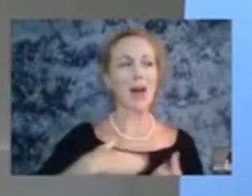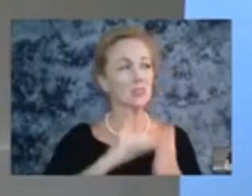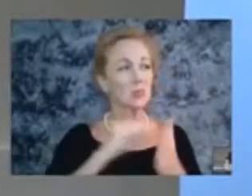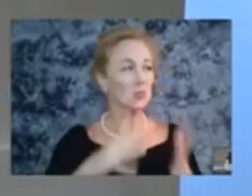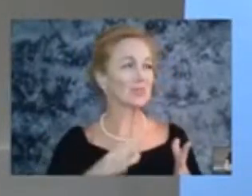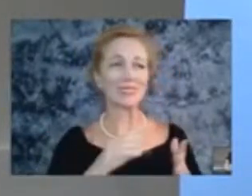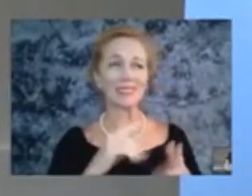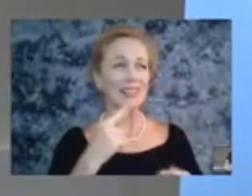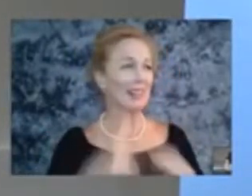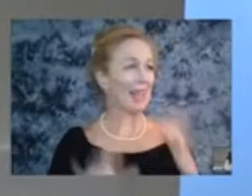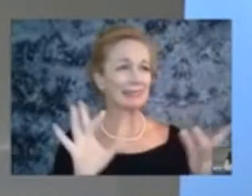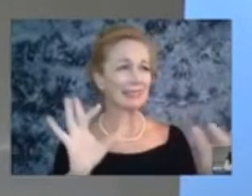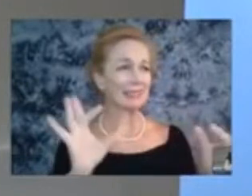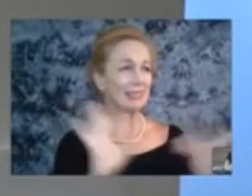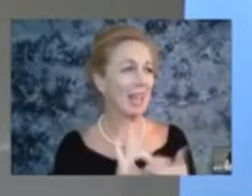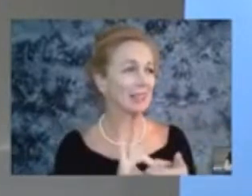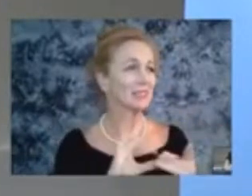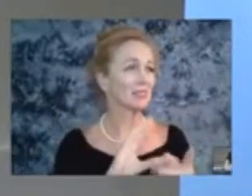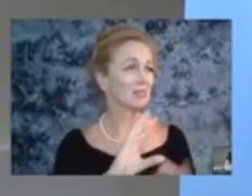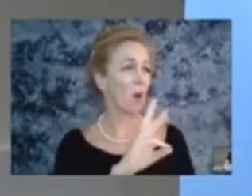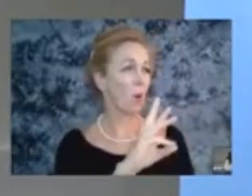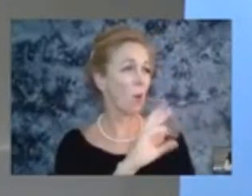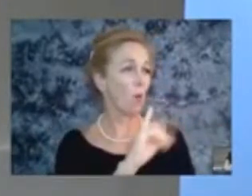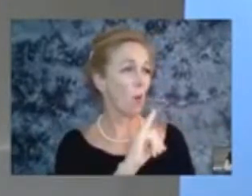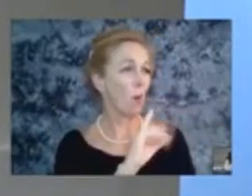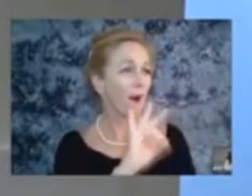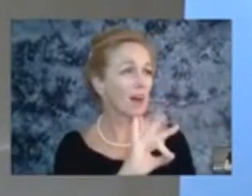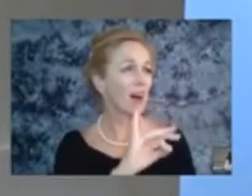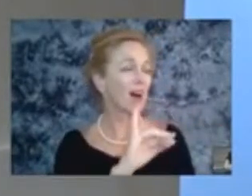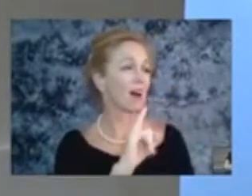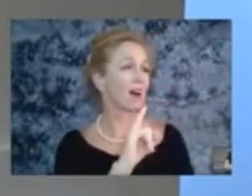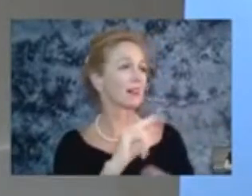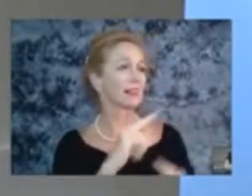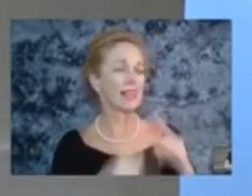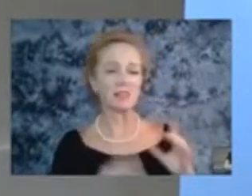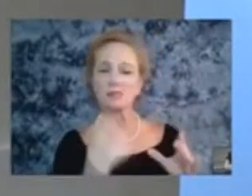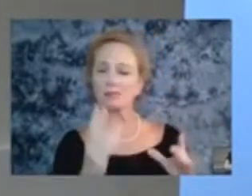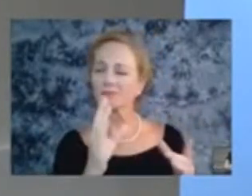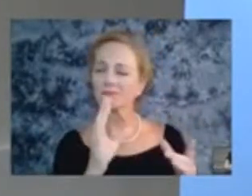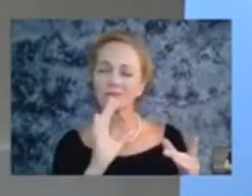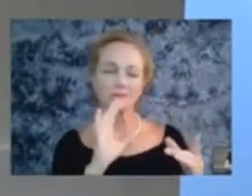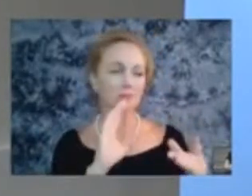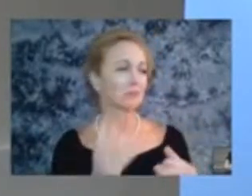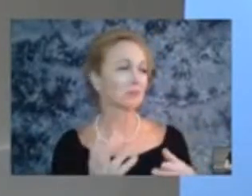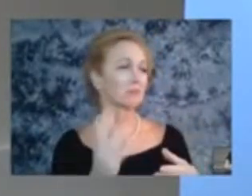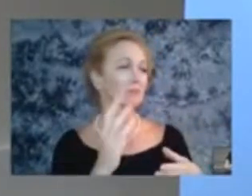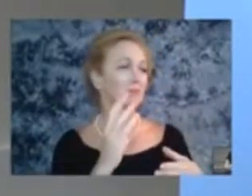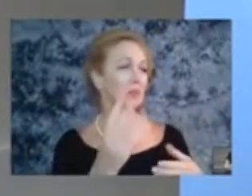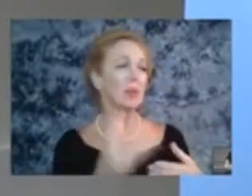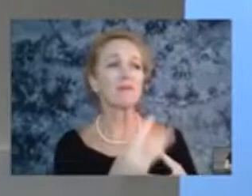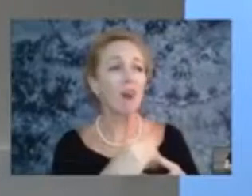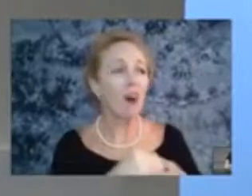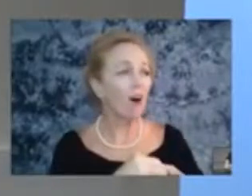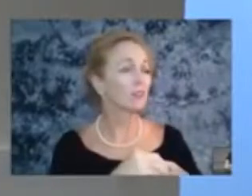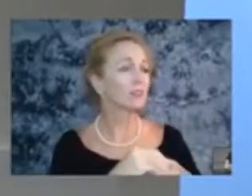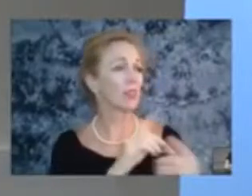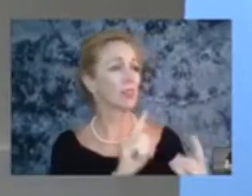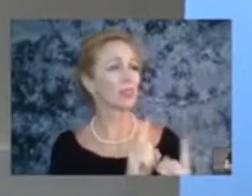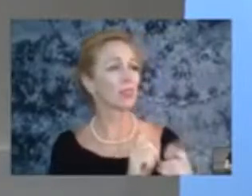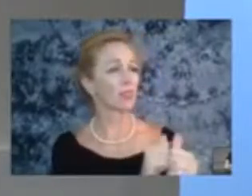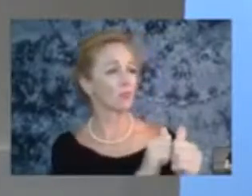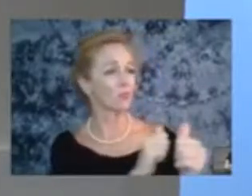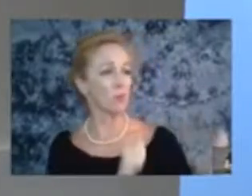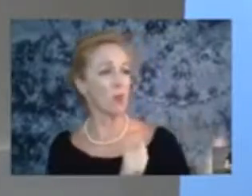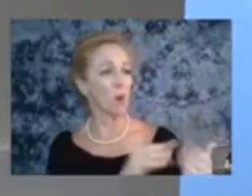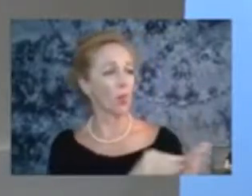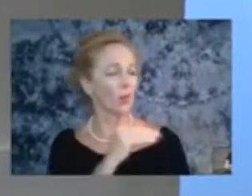really been able to participate in the remote learning so far? Well, our greatest